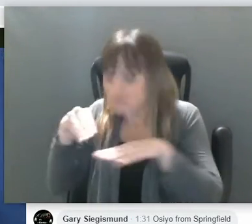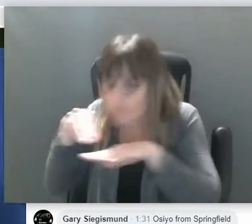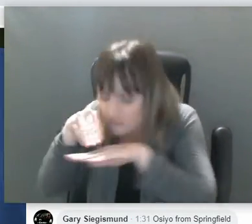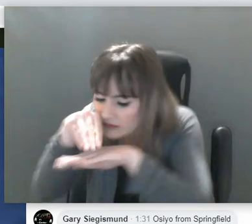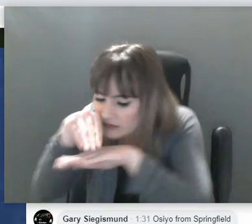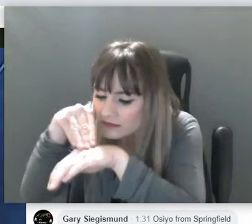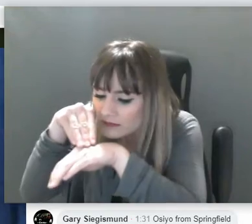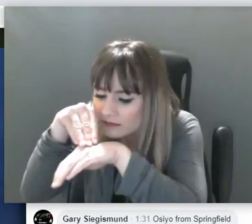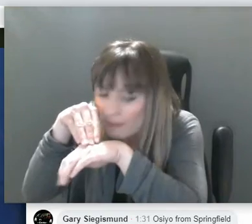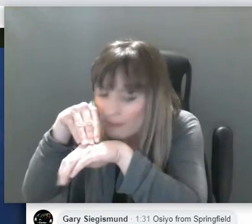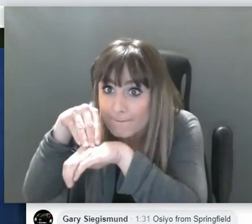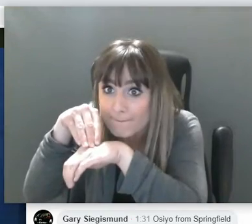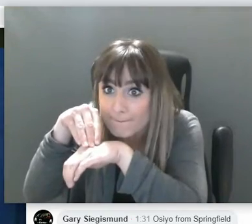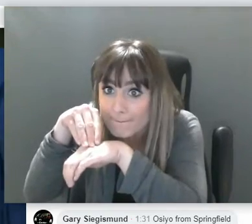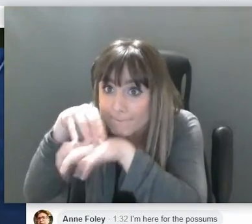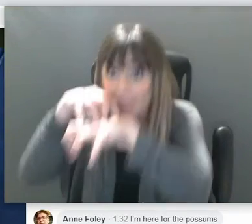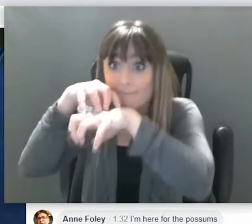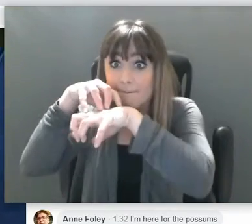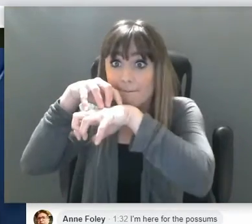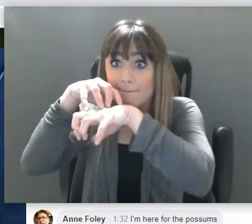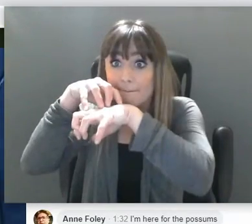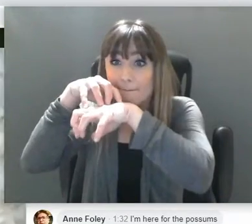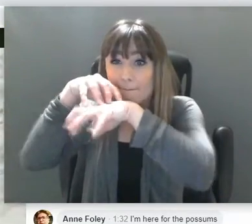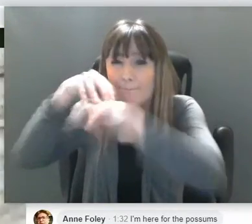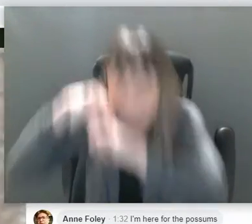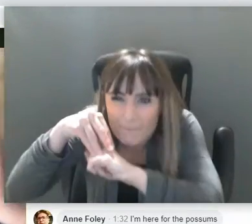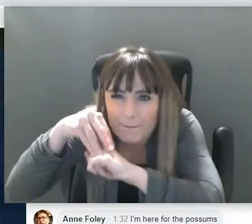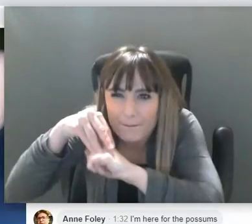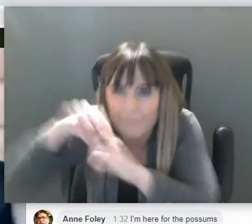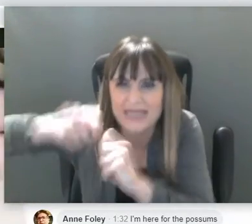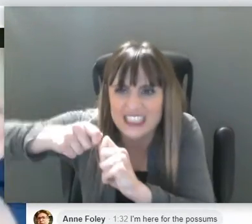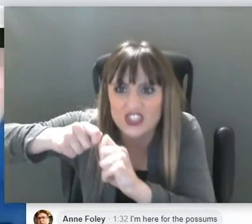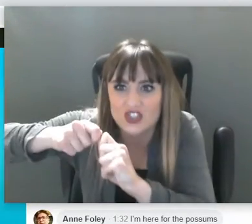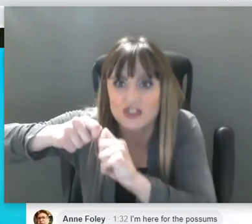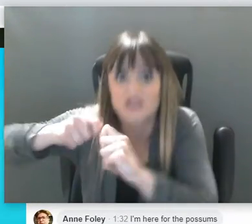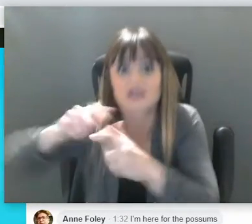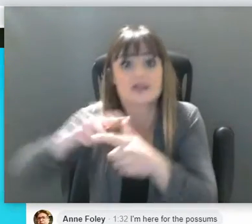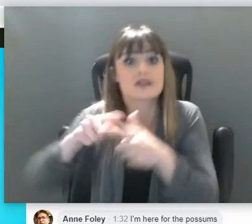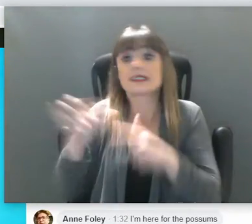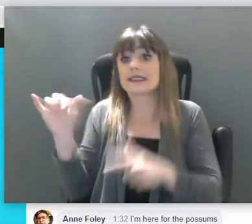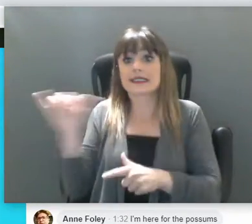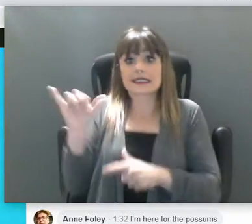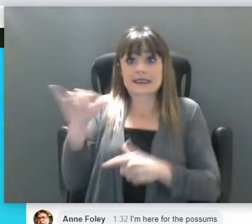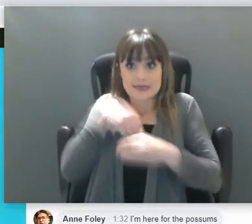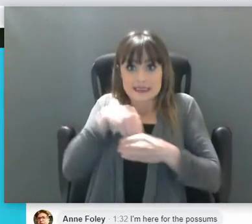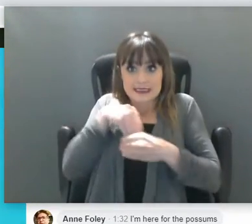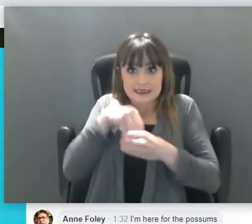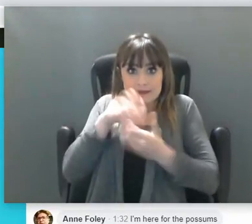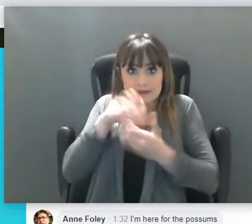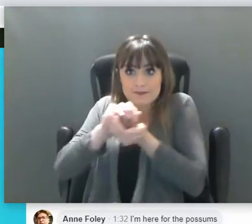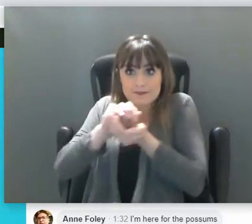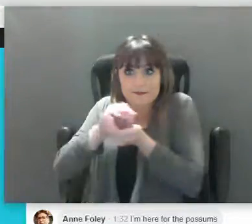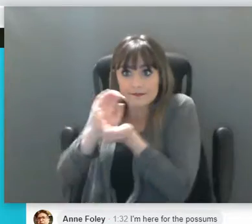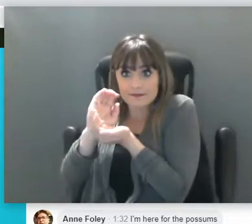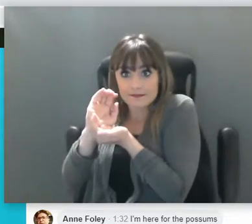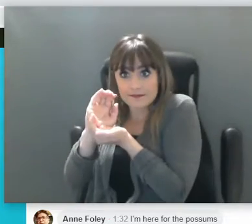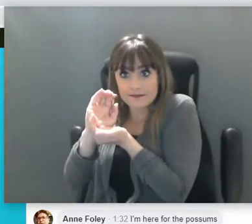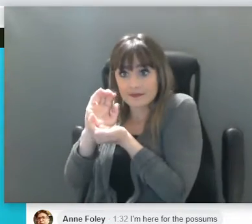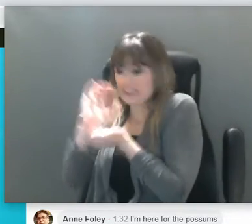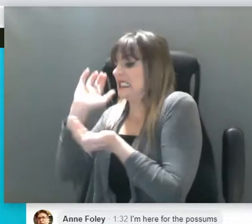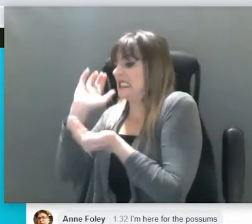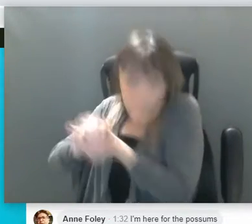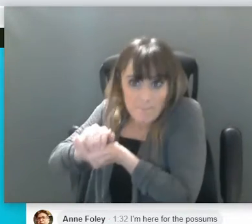will pop open and then pinch whatever is there. Wow. And then the opposite is true for this here. He can close up into a